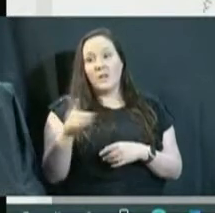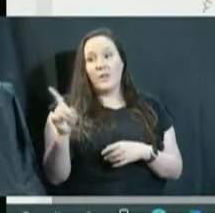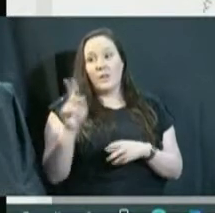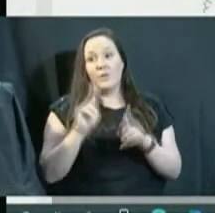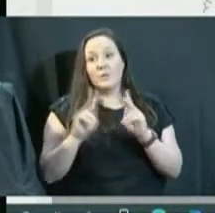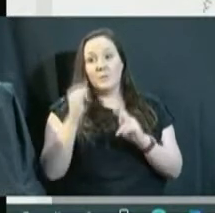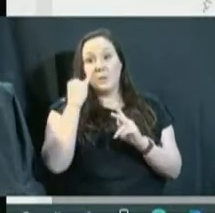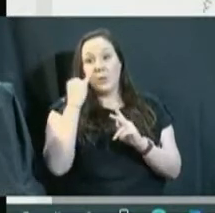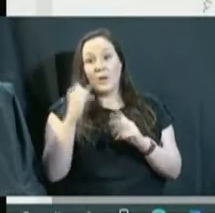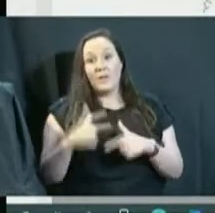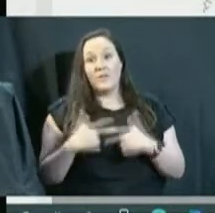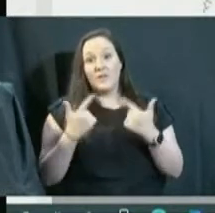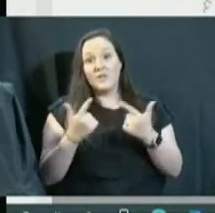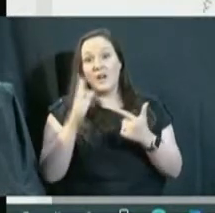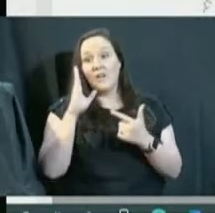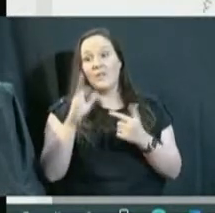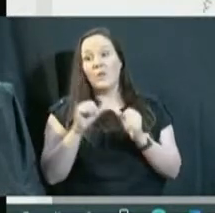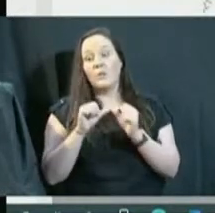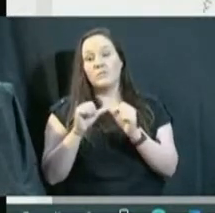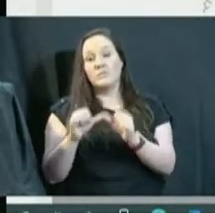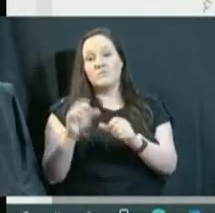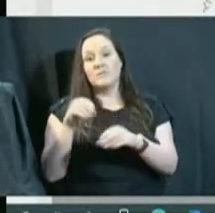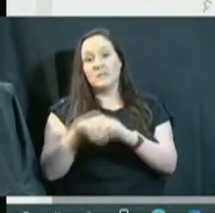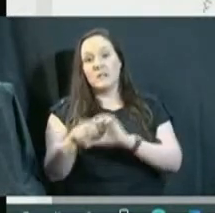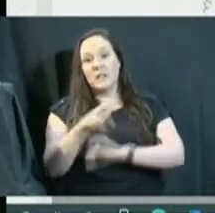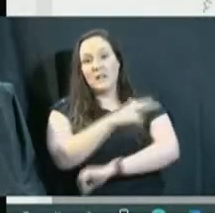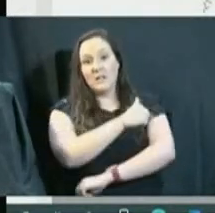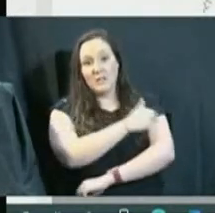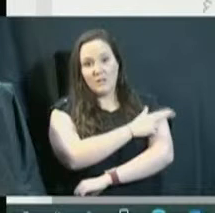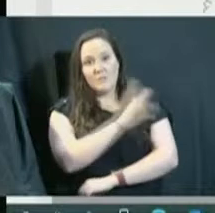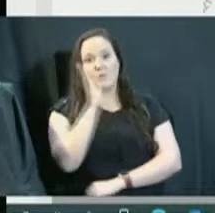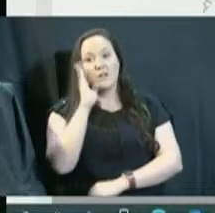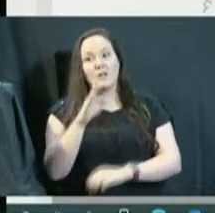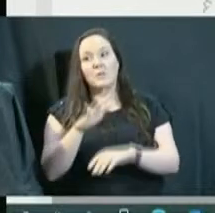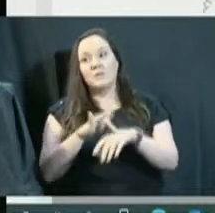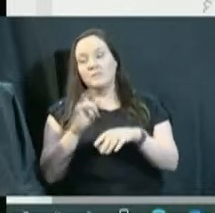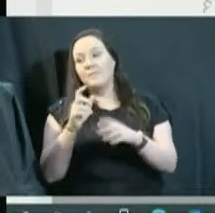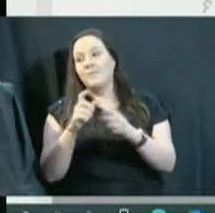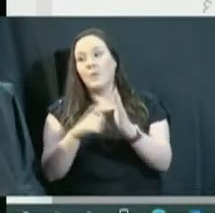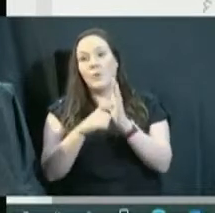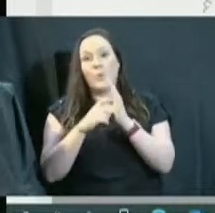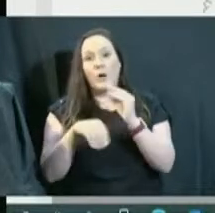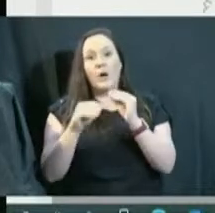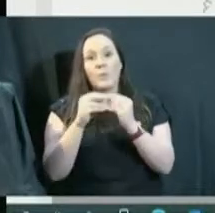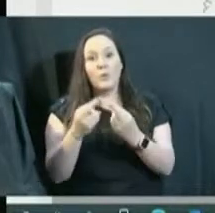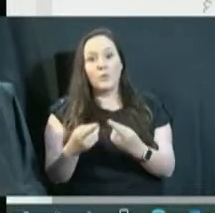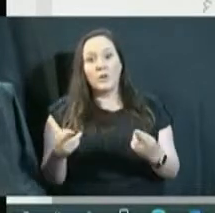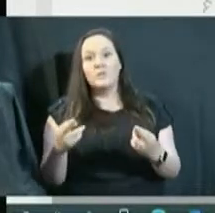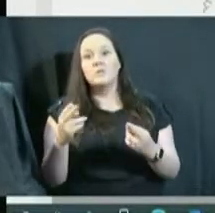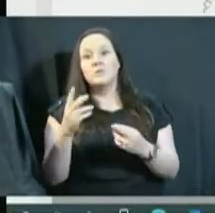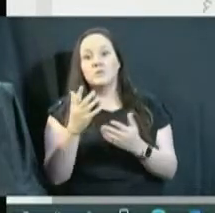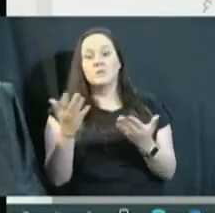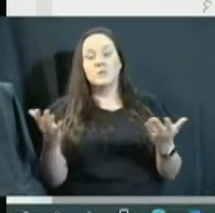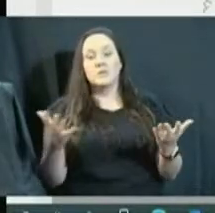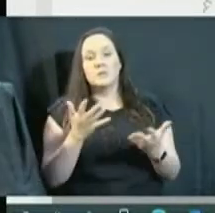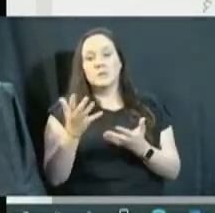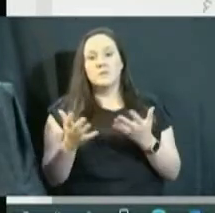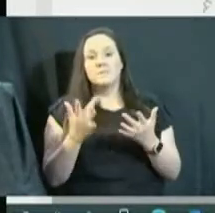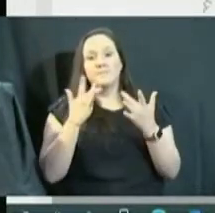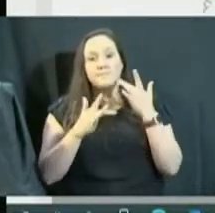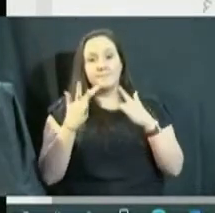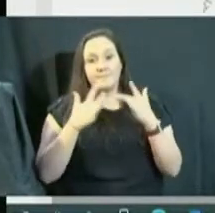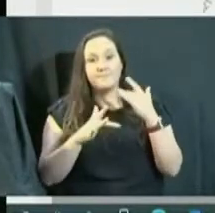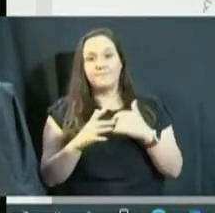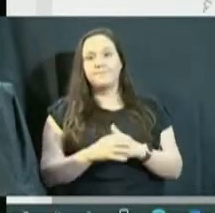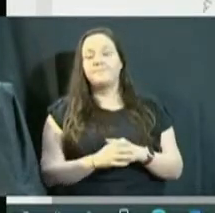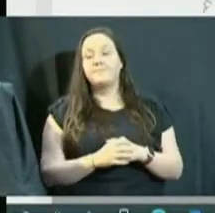they survive, be in the hospital longer. They're going to take more resources. They have a high level of expertise that's required. Now, the other thing I